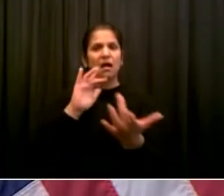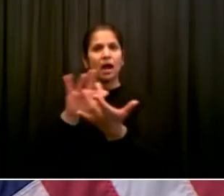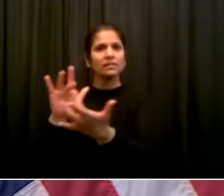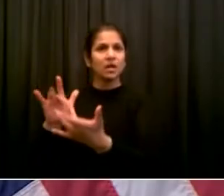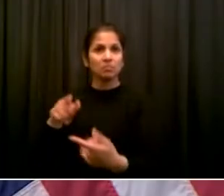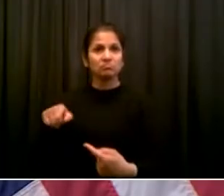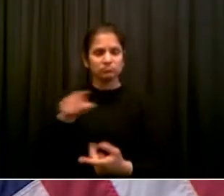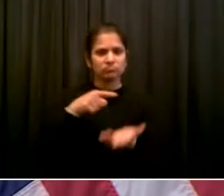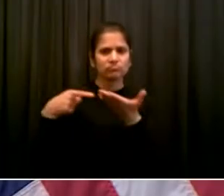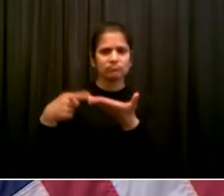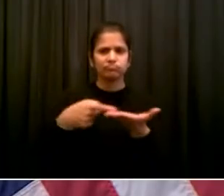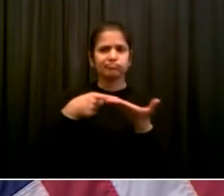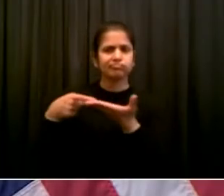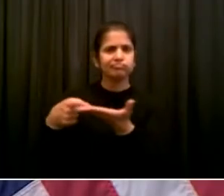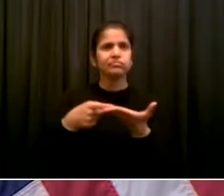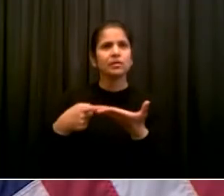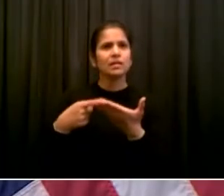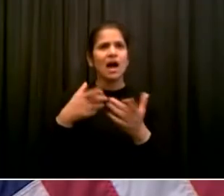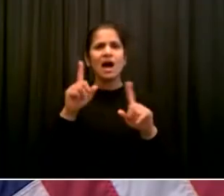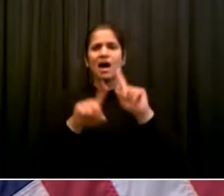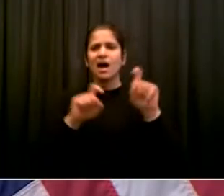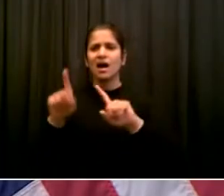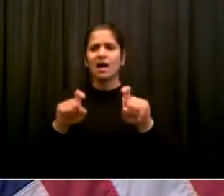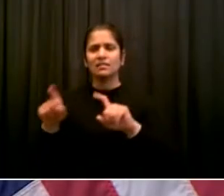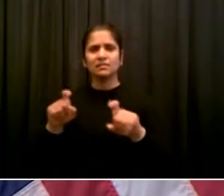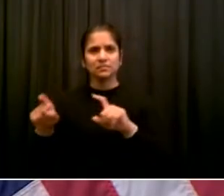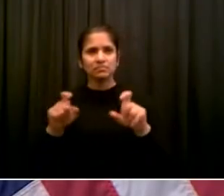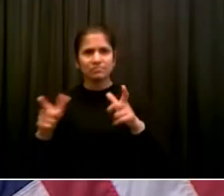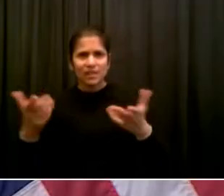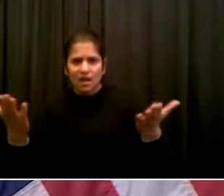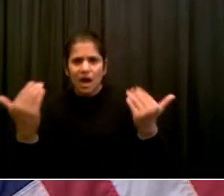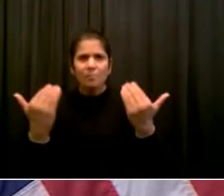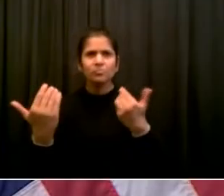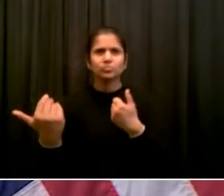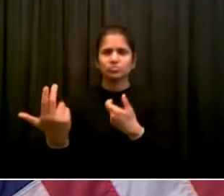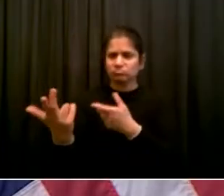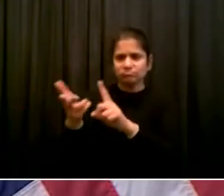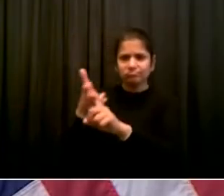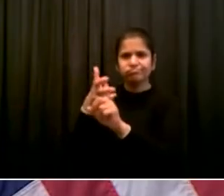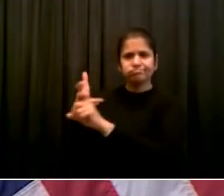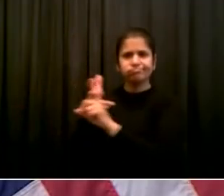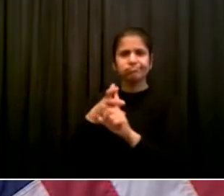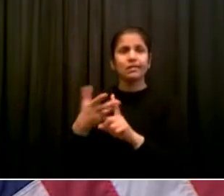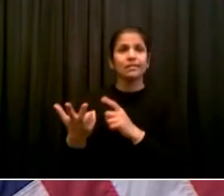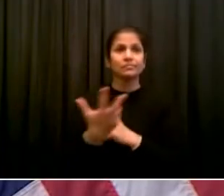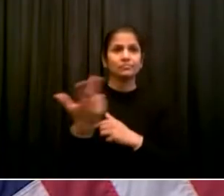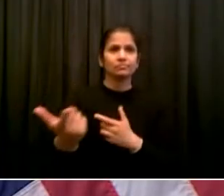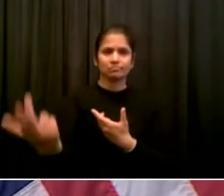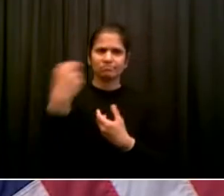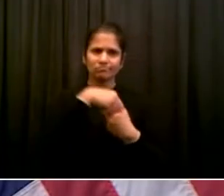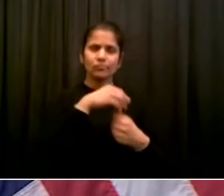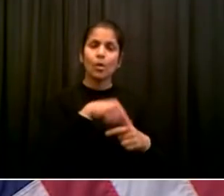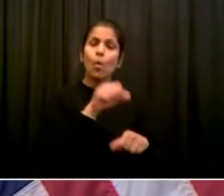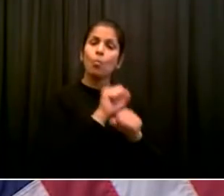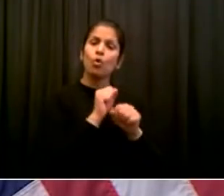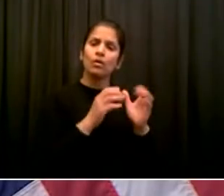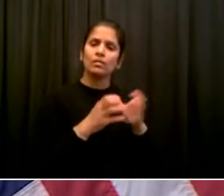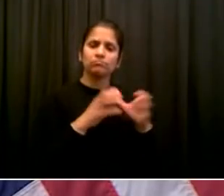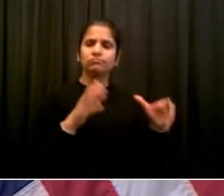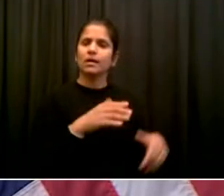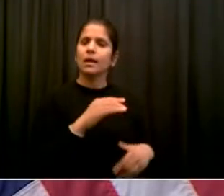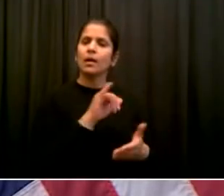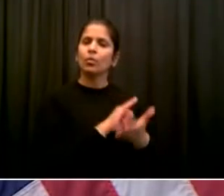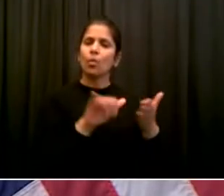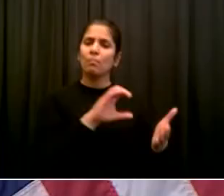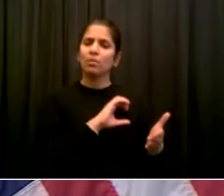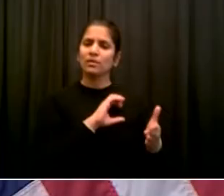take a chance on the NYPD to come forward and work with us to be co-sponsors on this